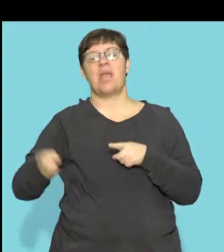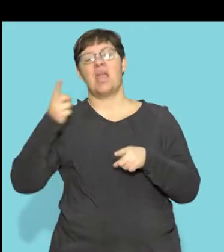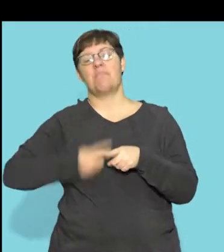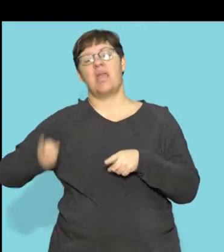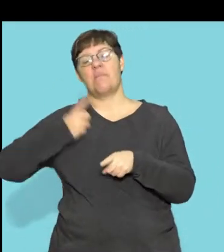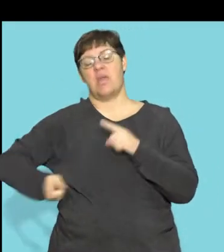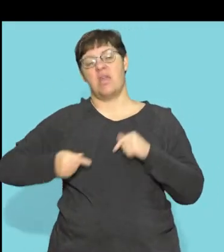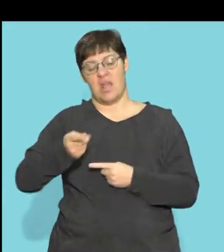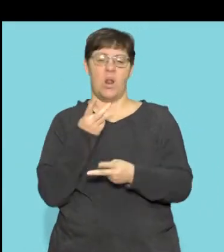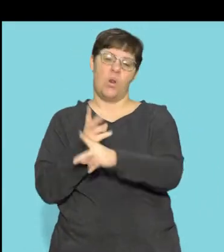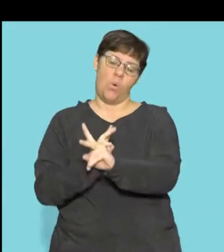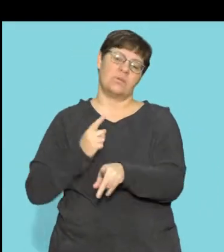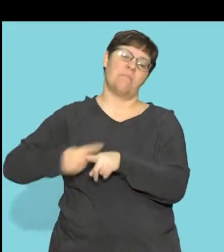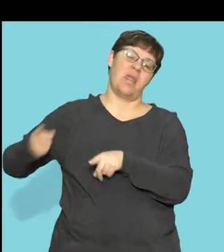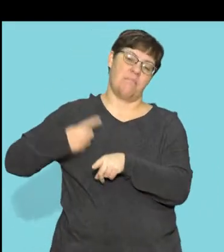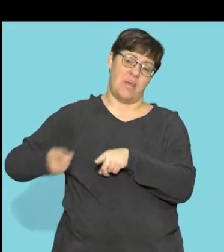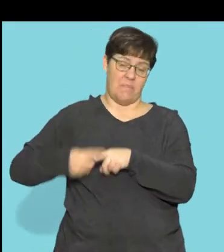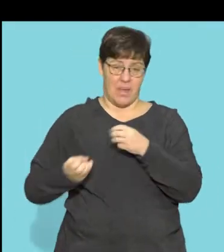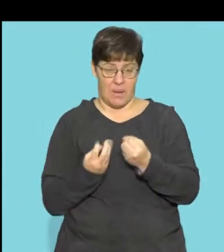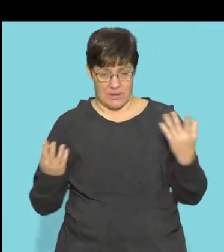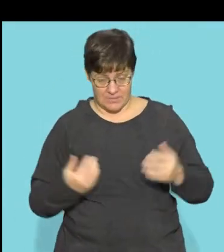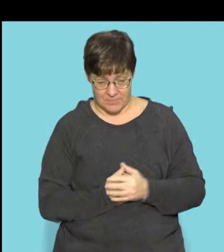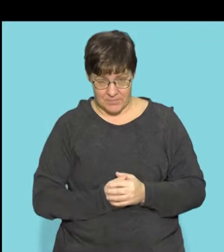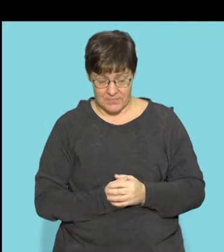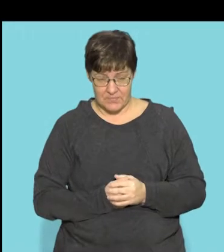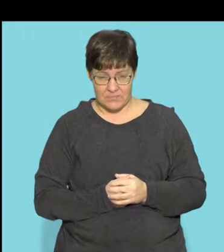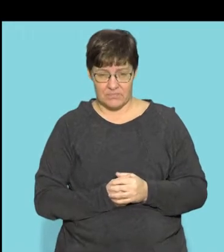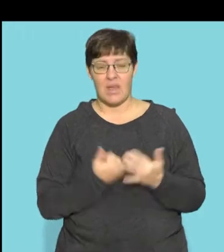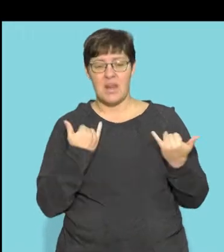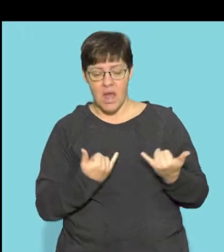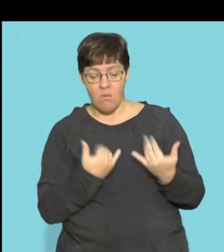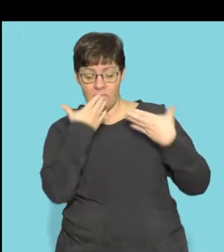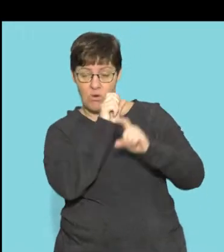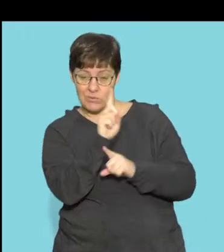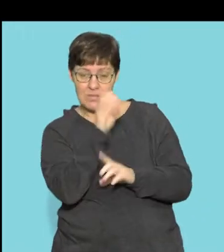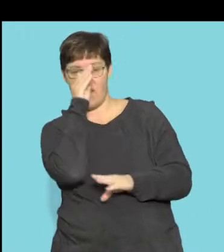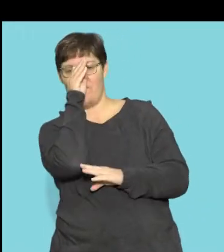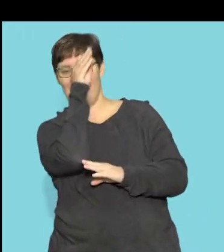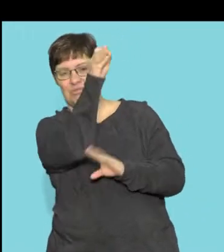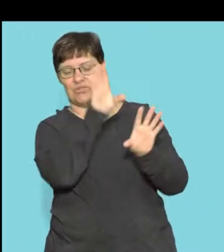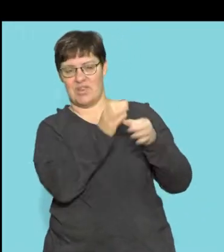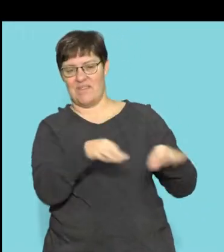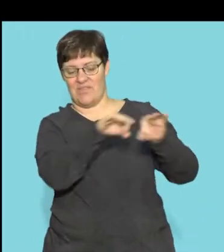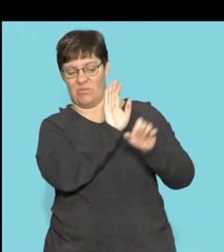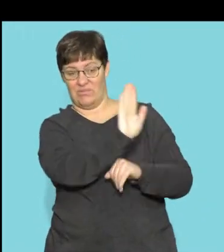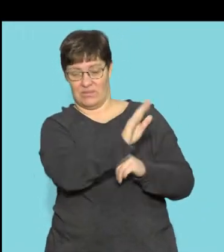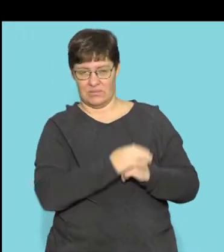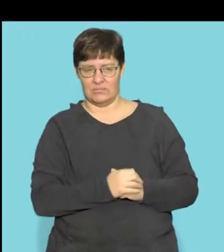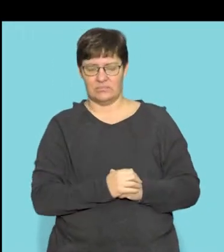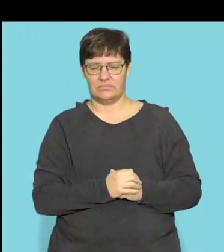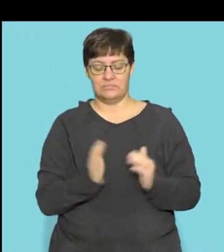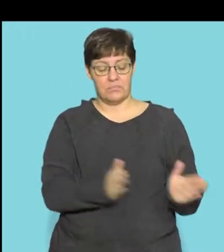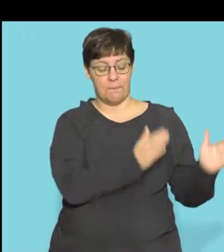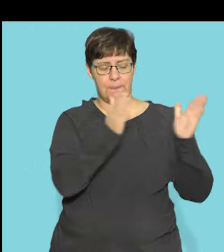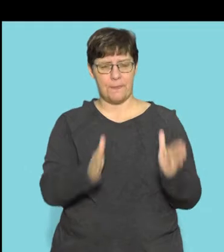as I said. But now we are focusing on future value. Now, have you ever thought about how can